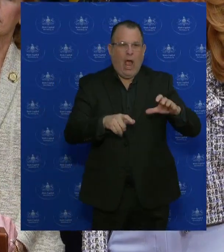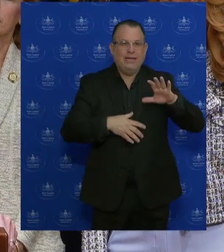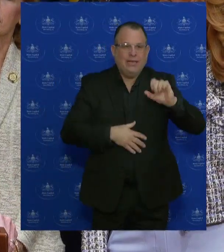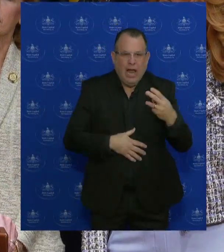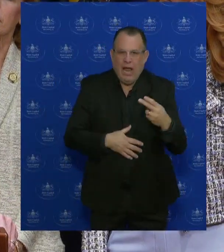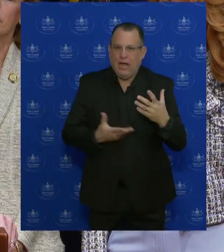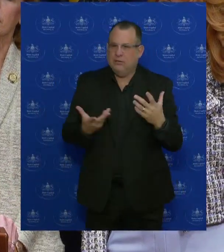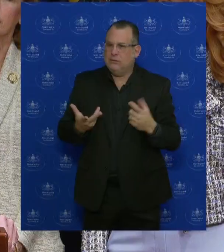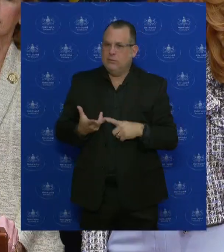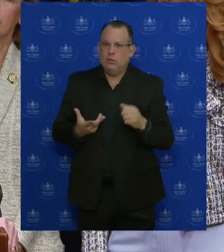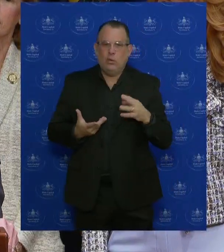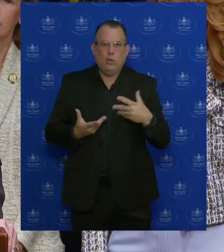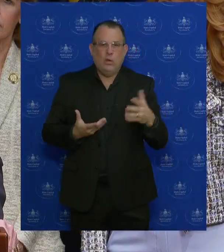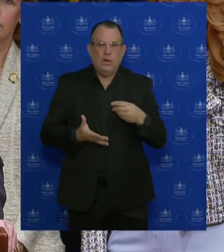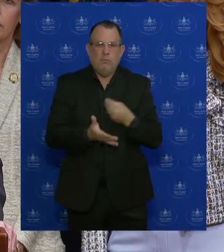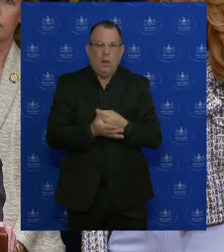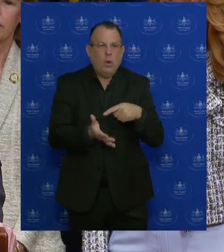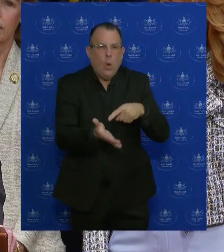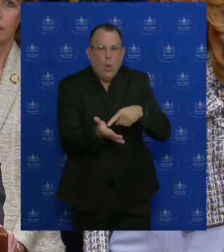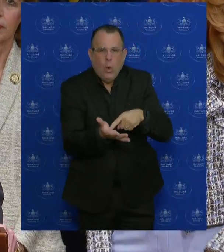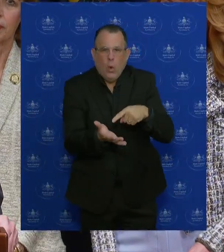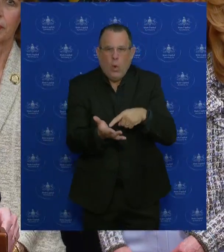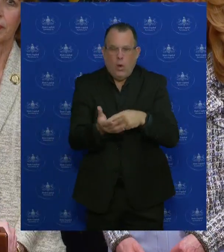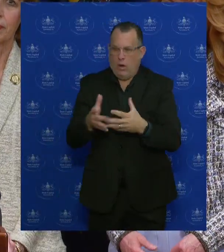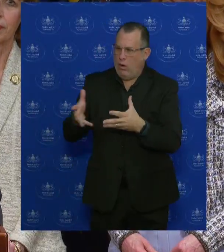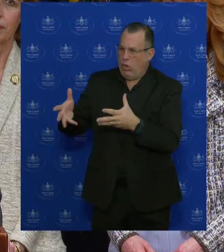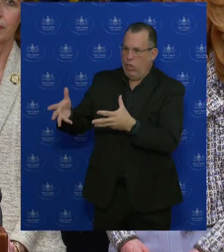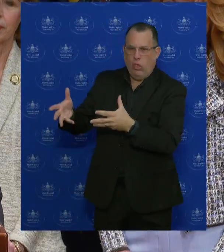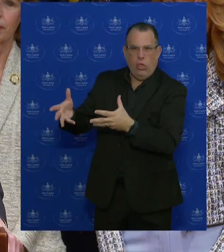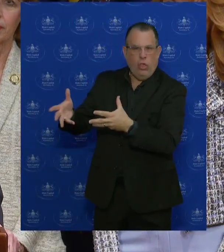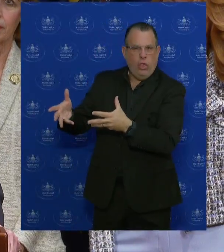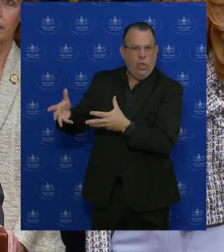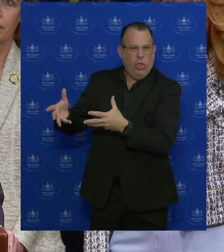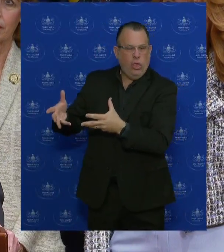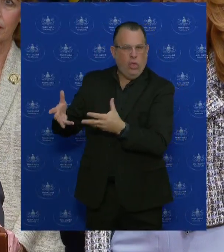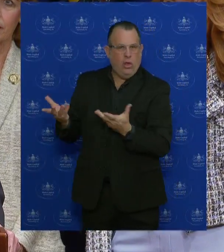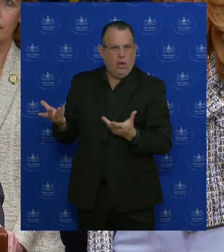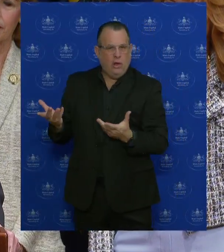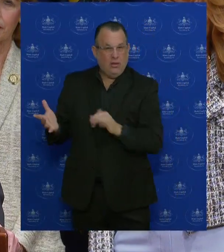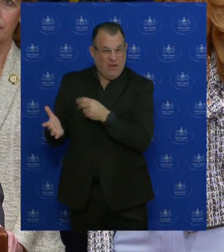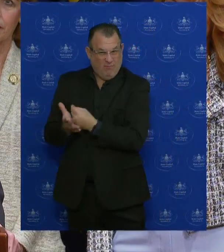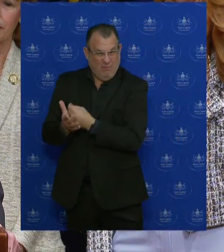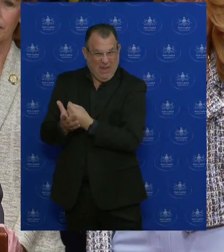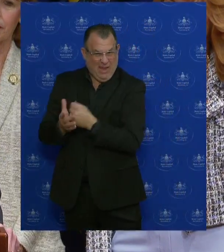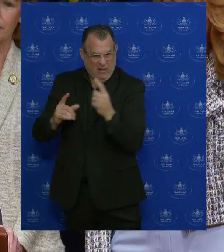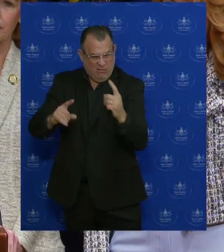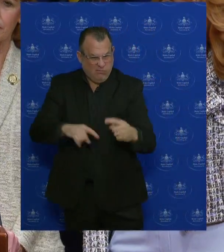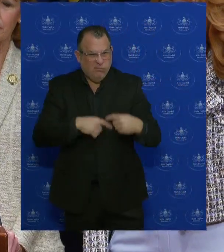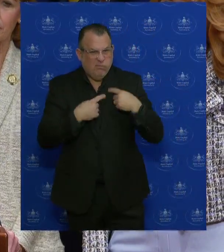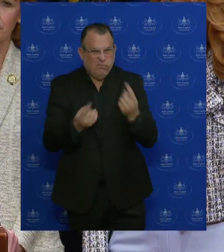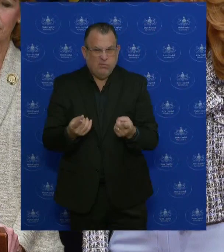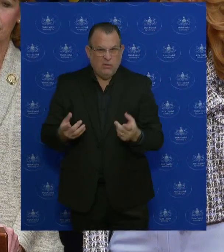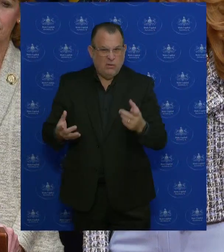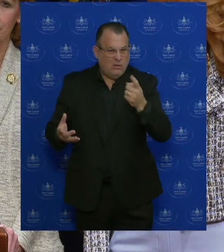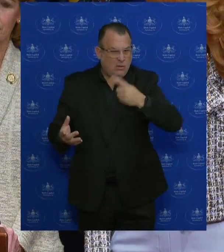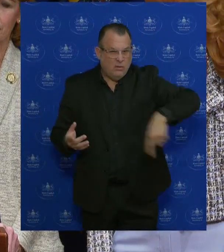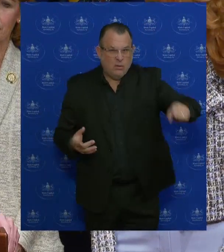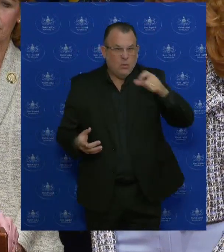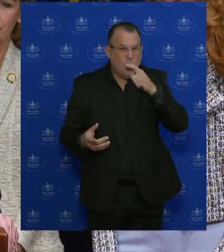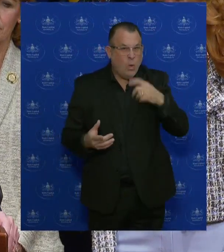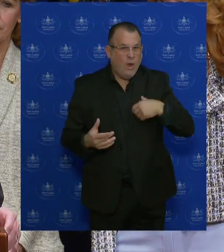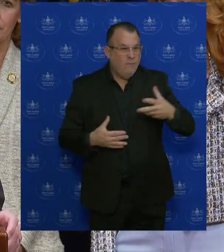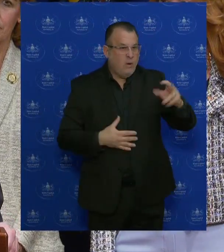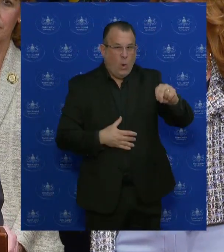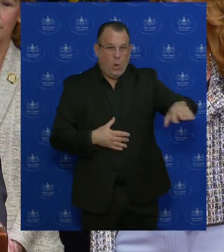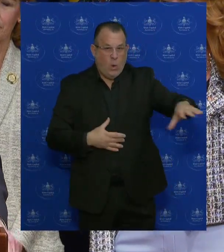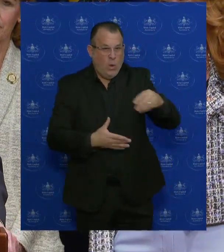that are sitting out there. And for too long, those funds have remained unknown to the rightful owners. That's